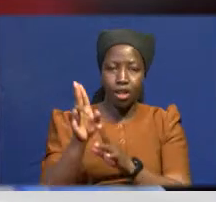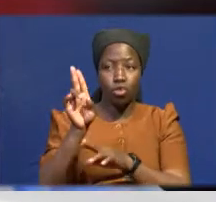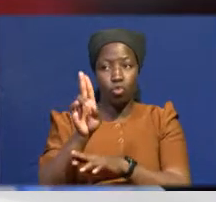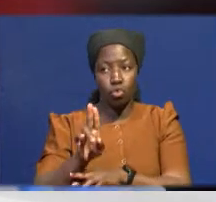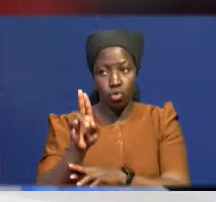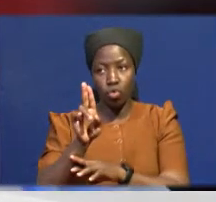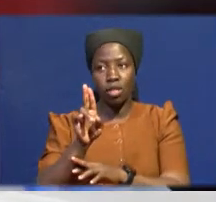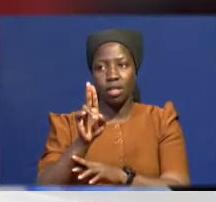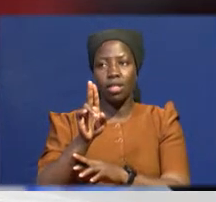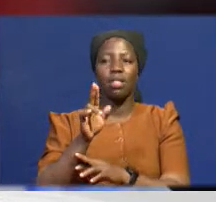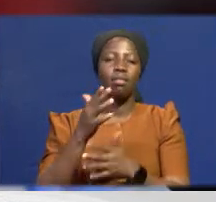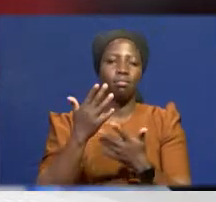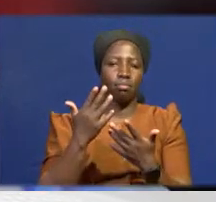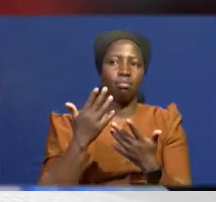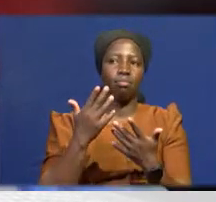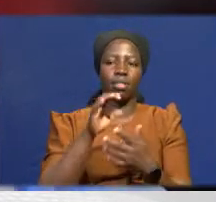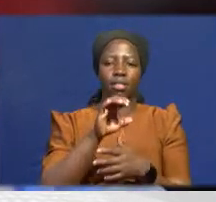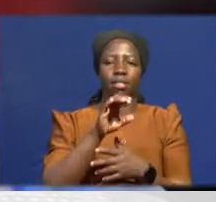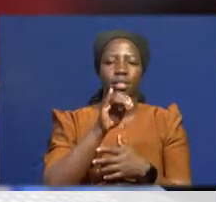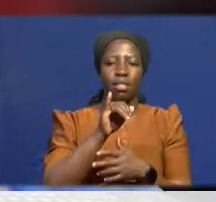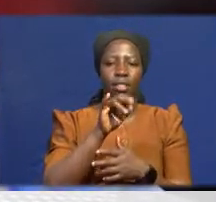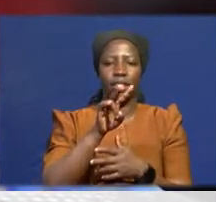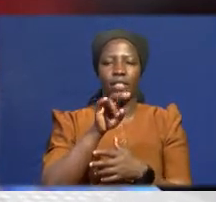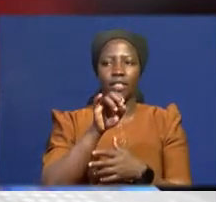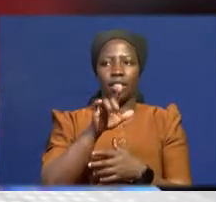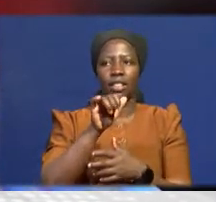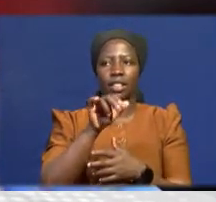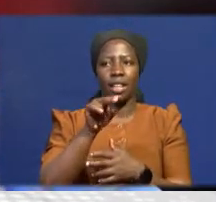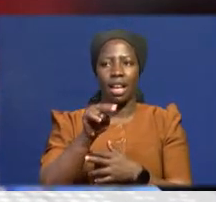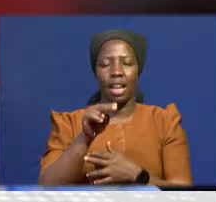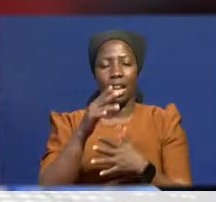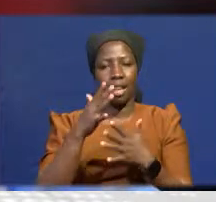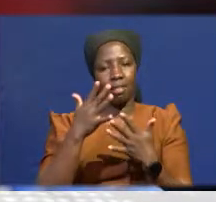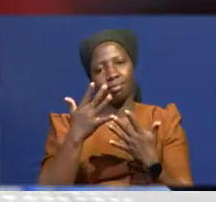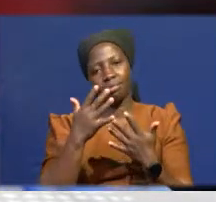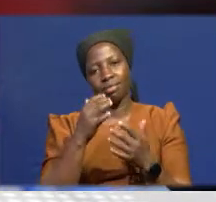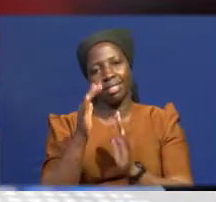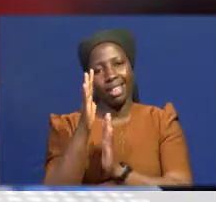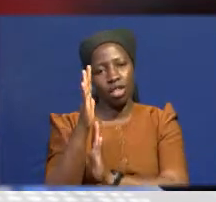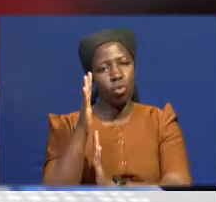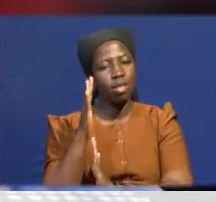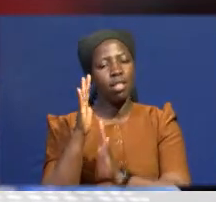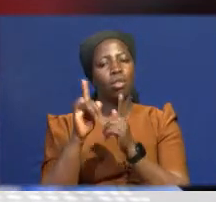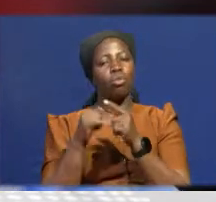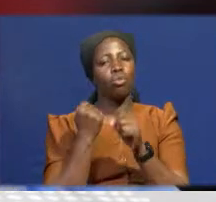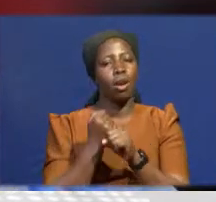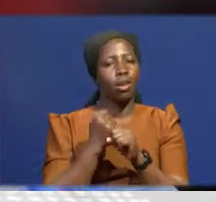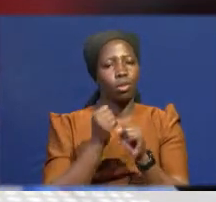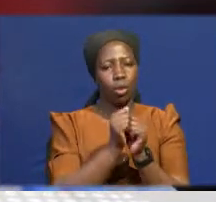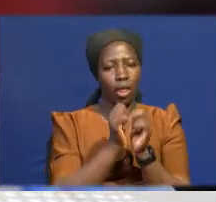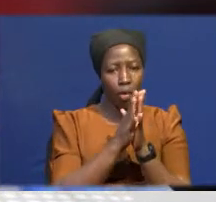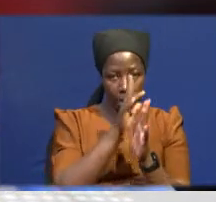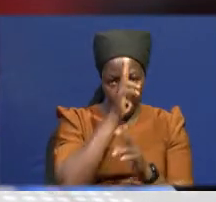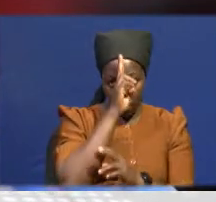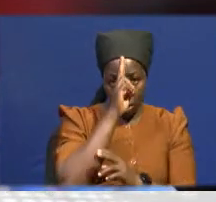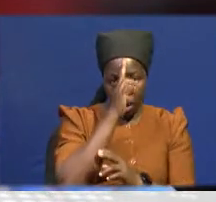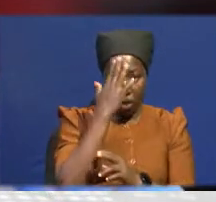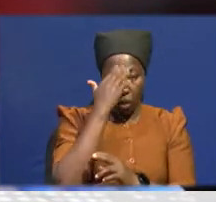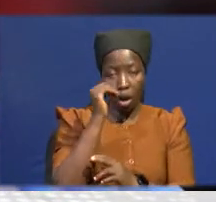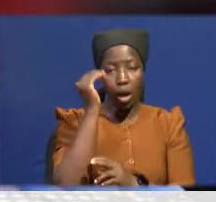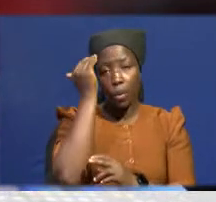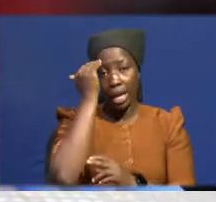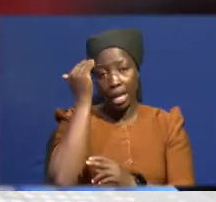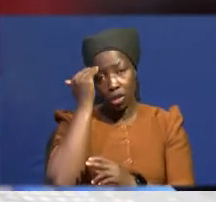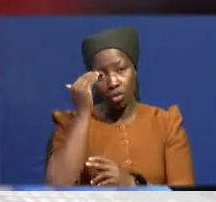civilian traffic marshals to complement the police traffic, because we know very well that the number of